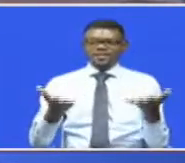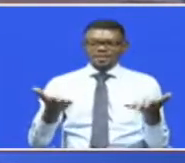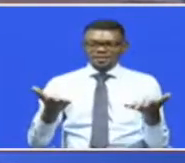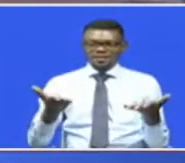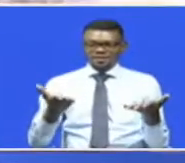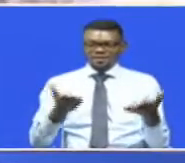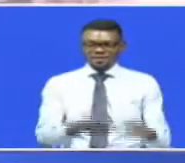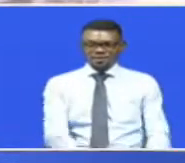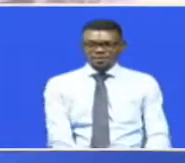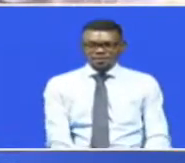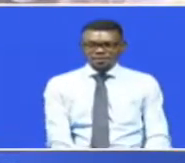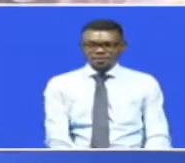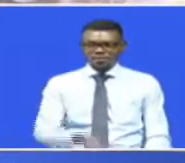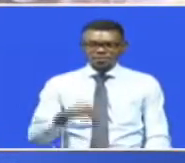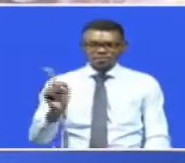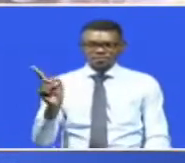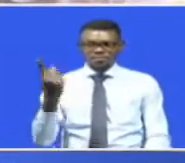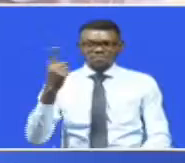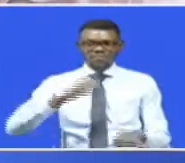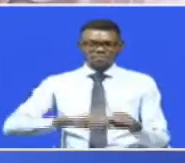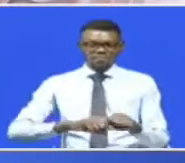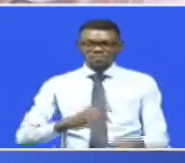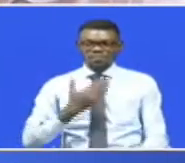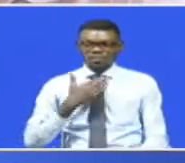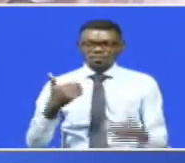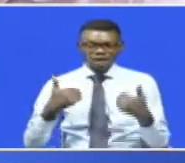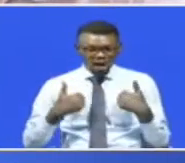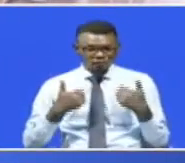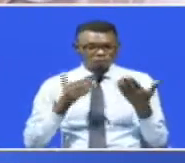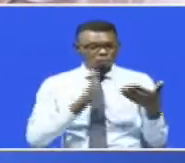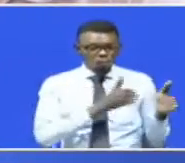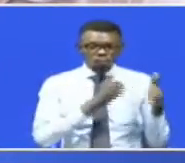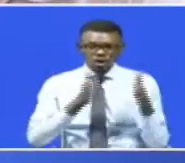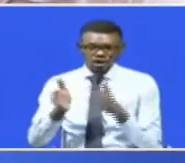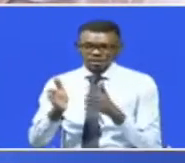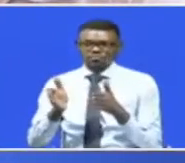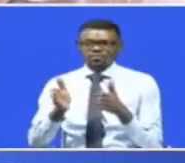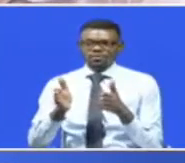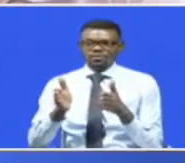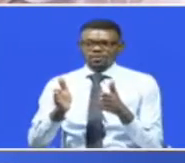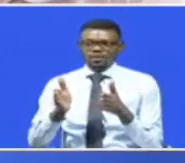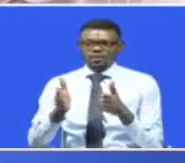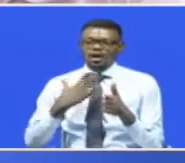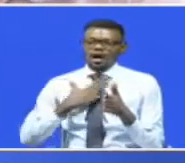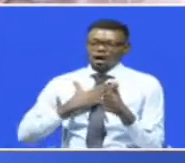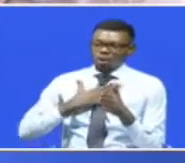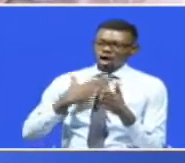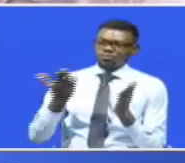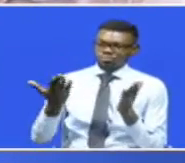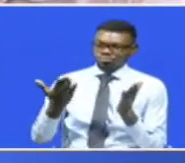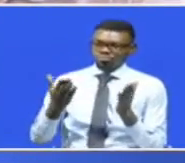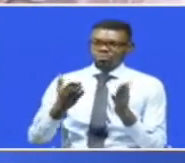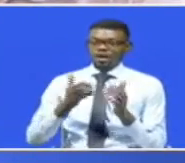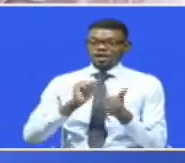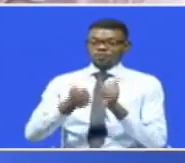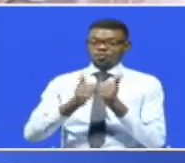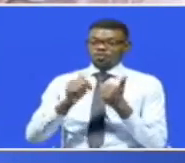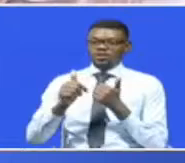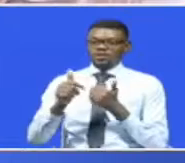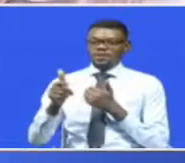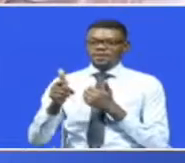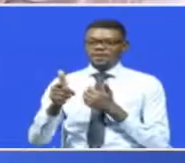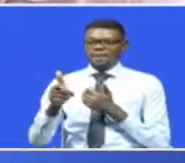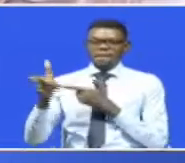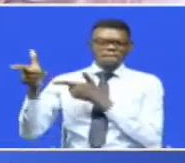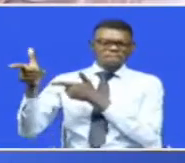event kicks off. For the first time, we are going to have an opportunity to host this event in Kenya. So it's a big deal for our